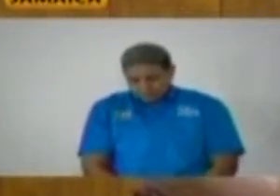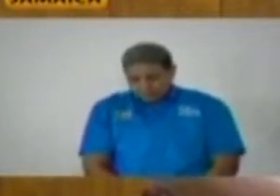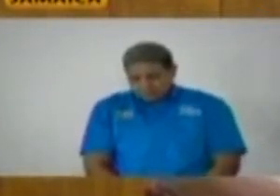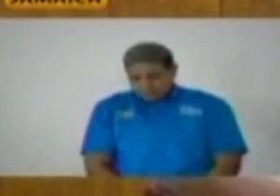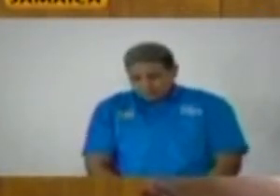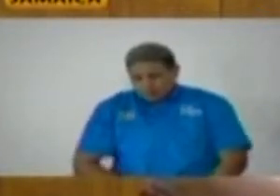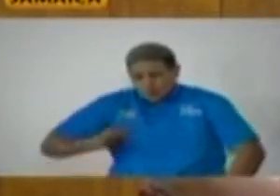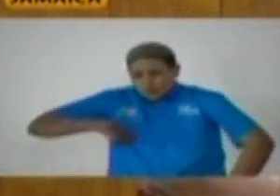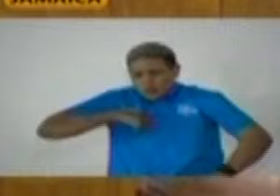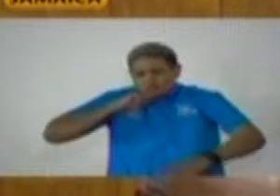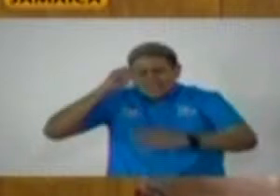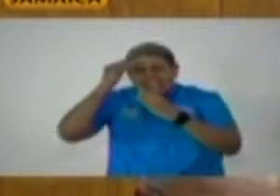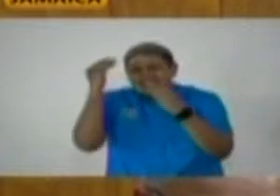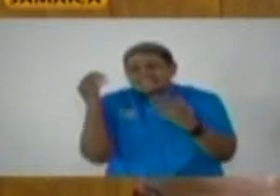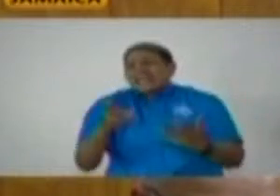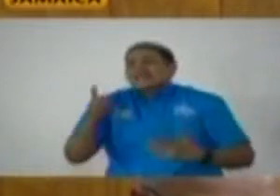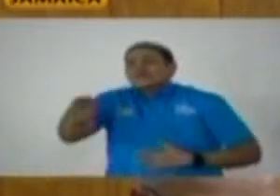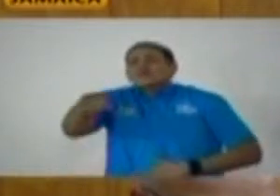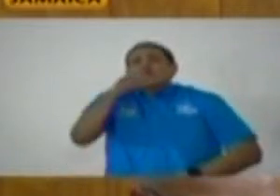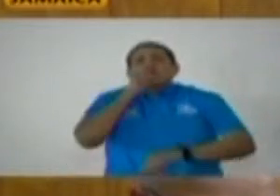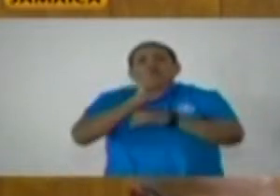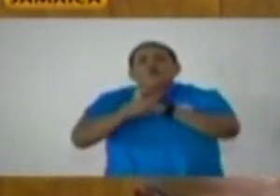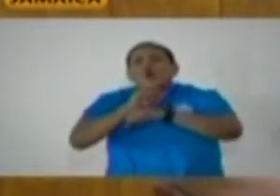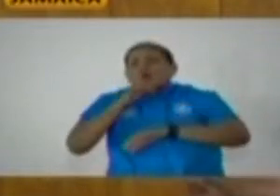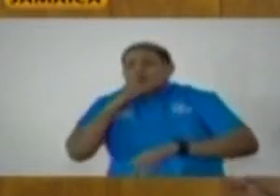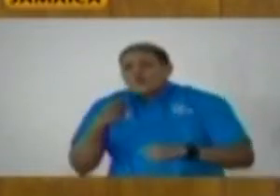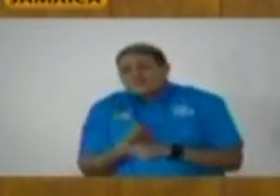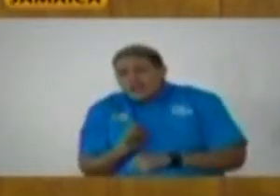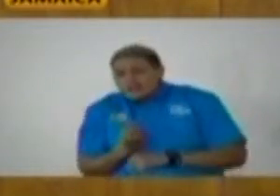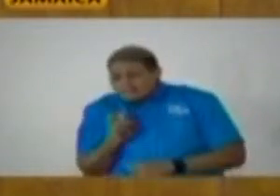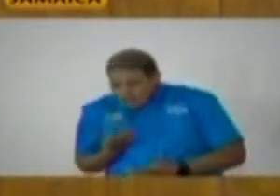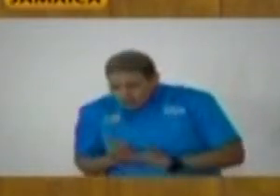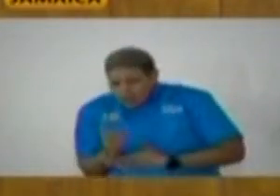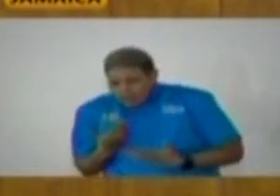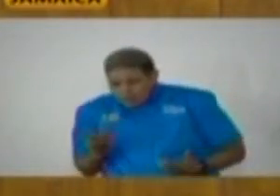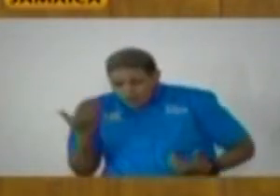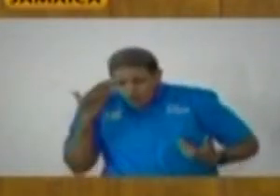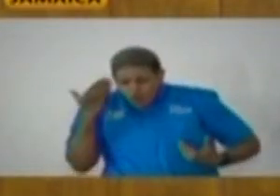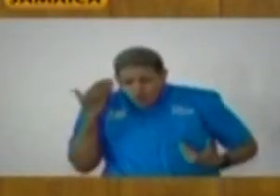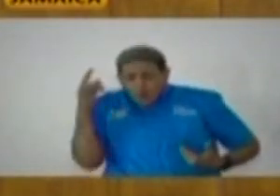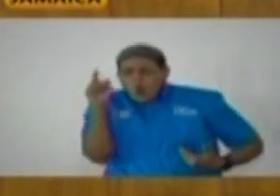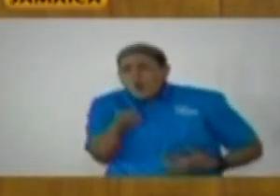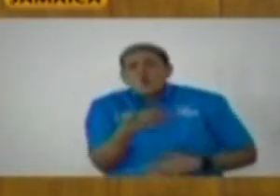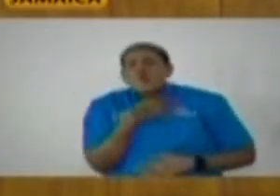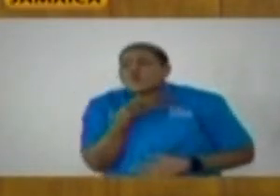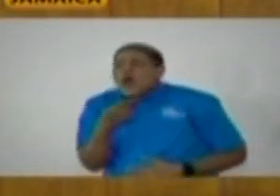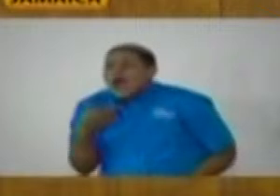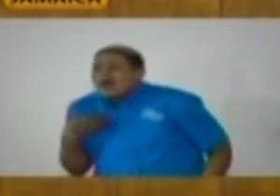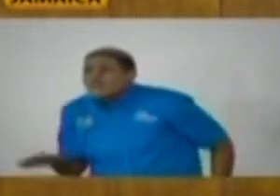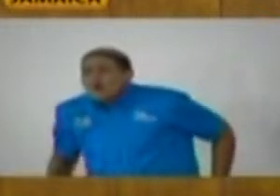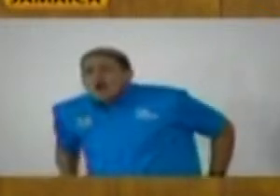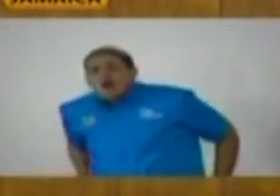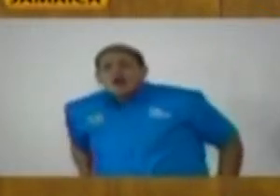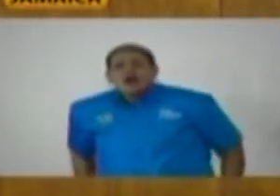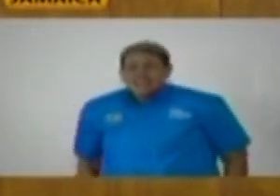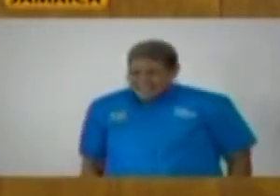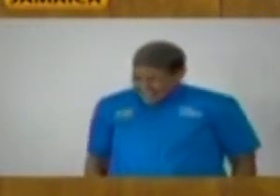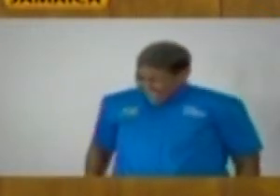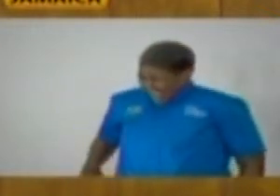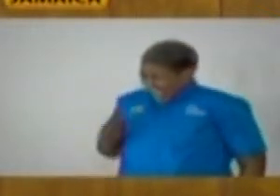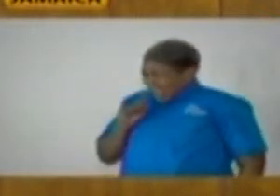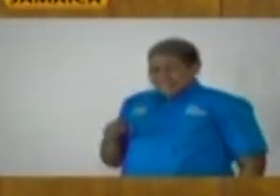So we are saying to those workers who are fighting for their rights, ask the questions that you have, seek the